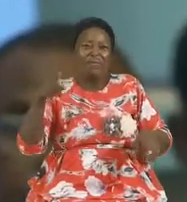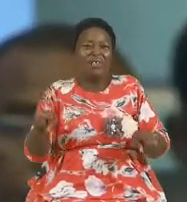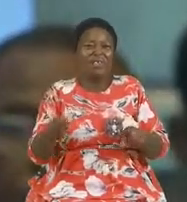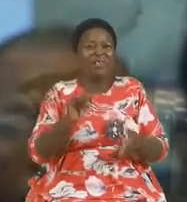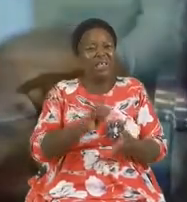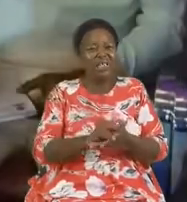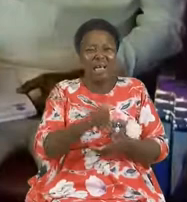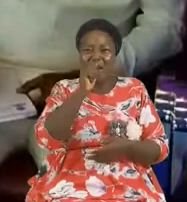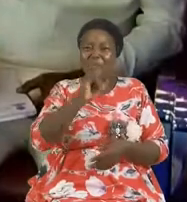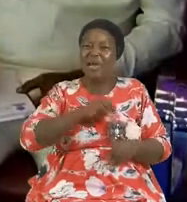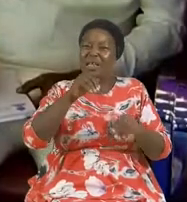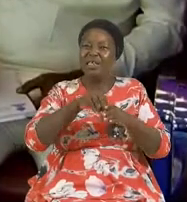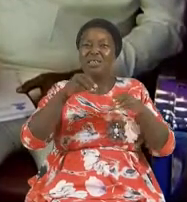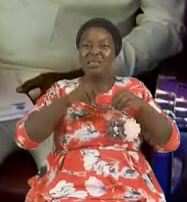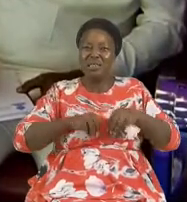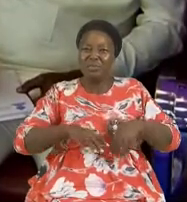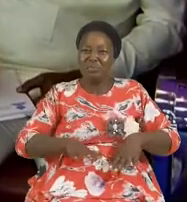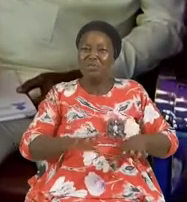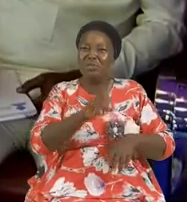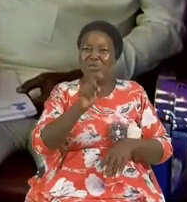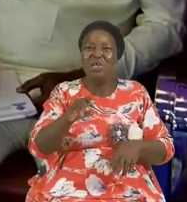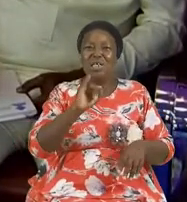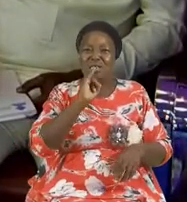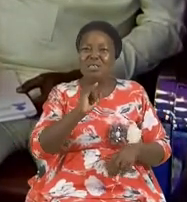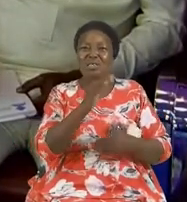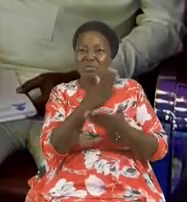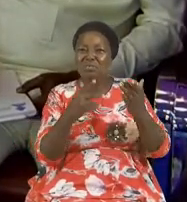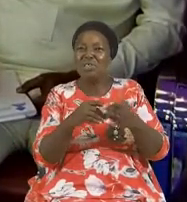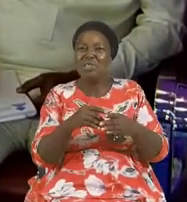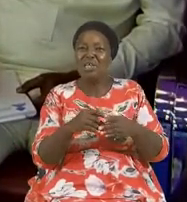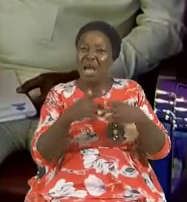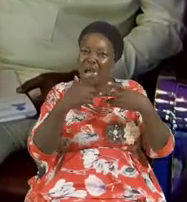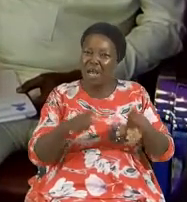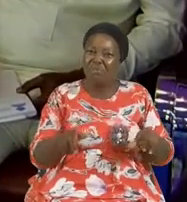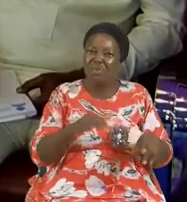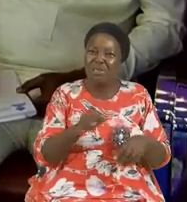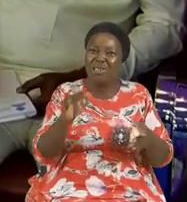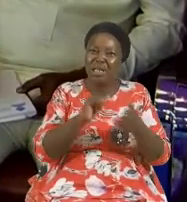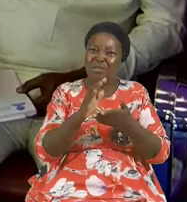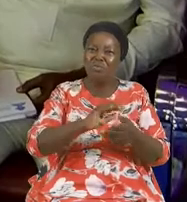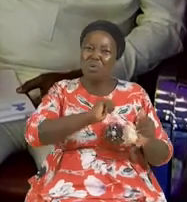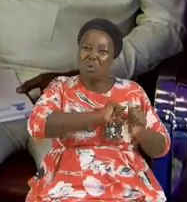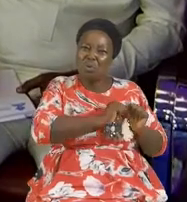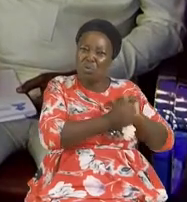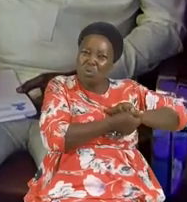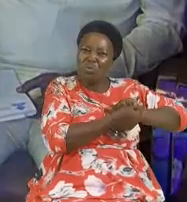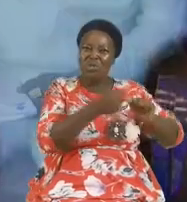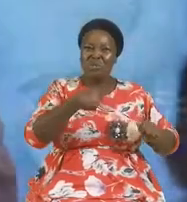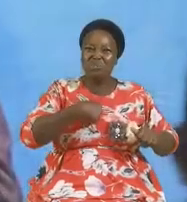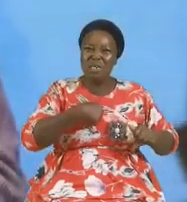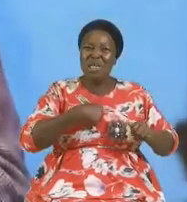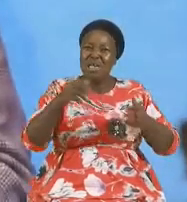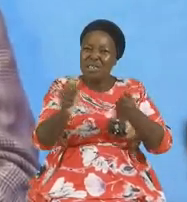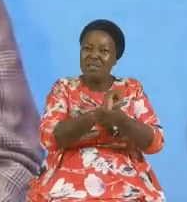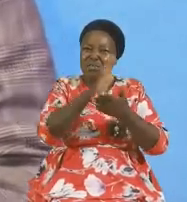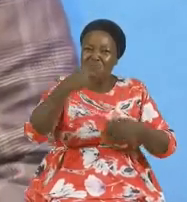you feel that, am I in depression? Is something happening that is going to crush